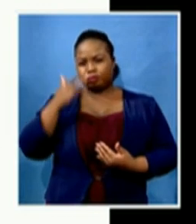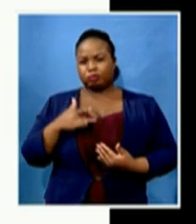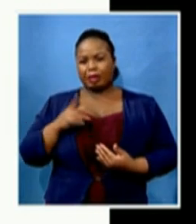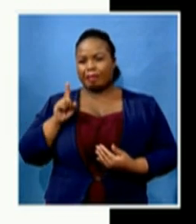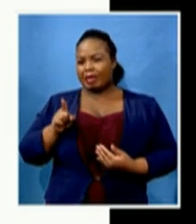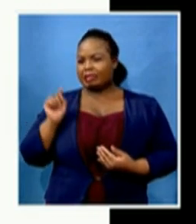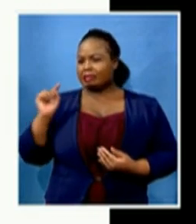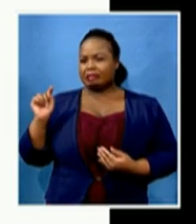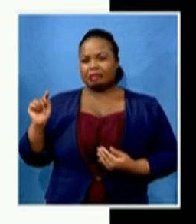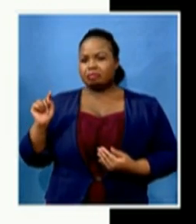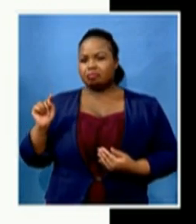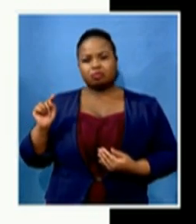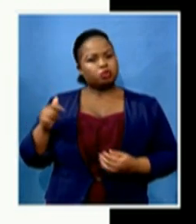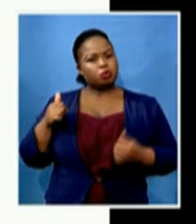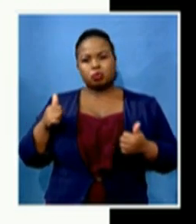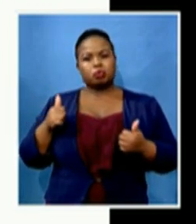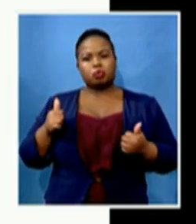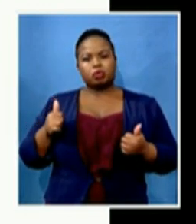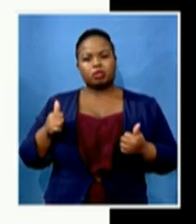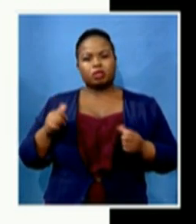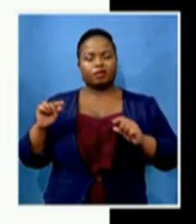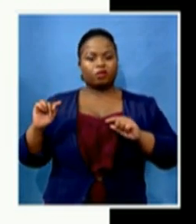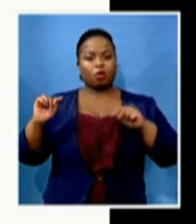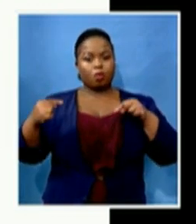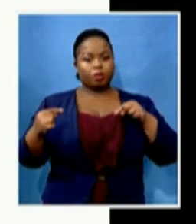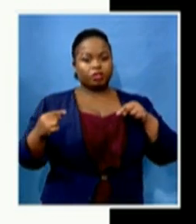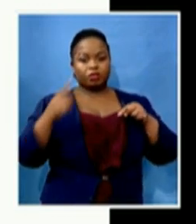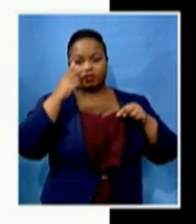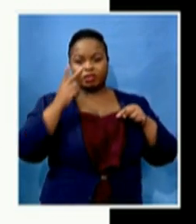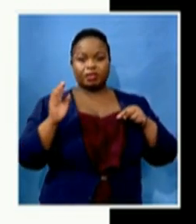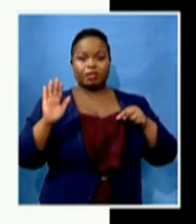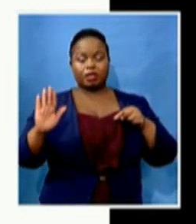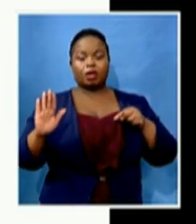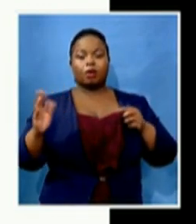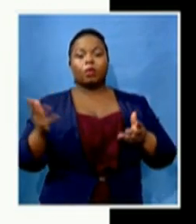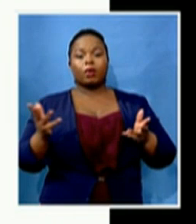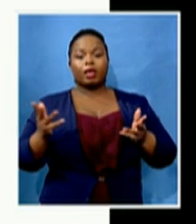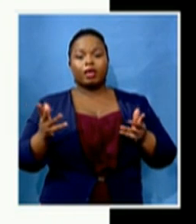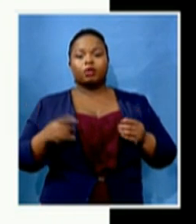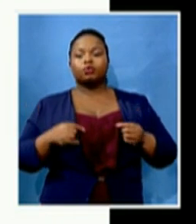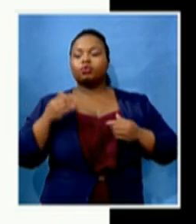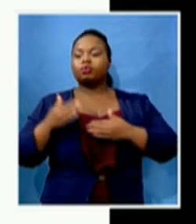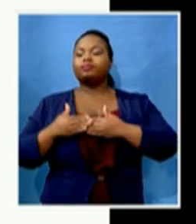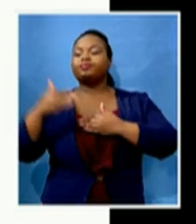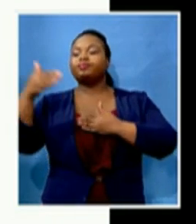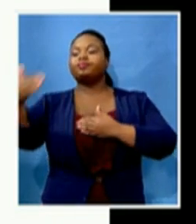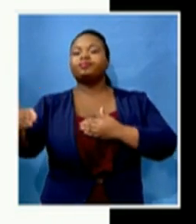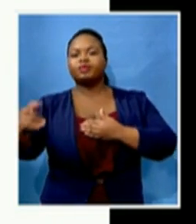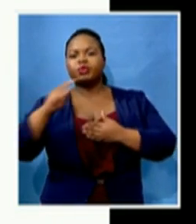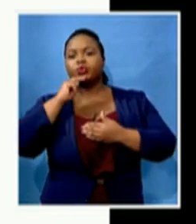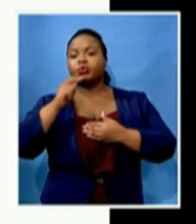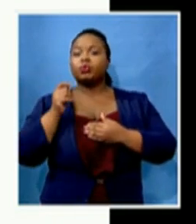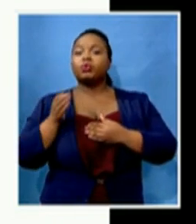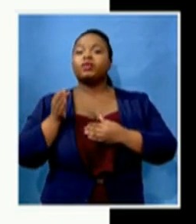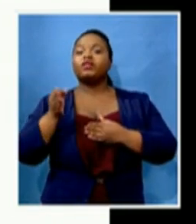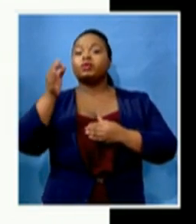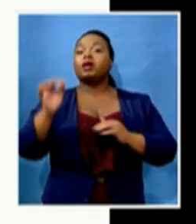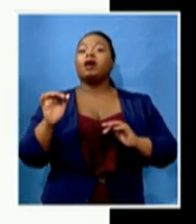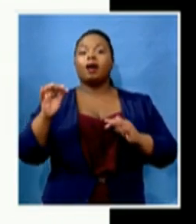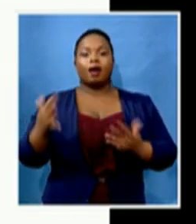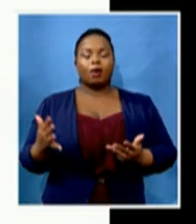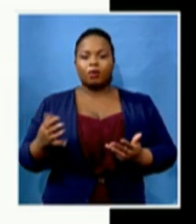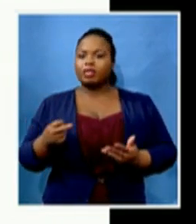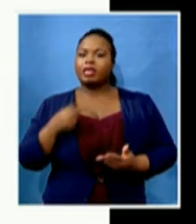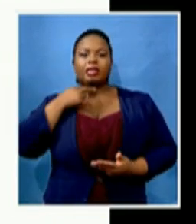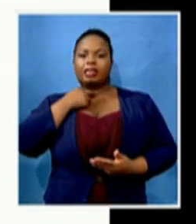side of that coin, which is predicting exactly where it will spread. So it does a fairly poor job of saying which